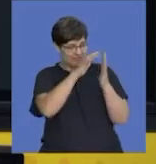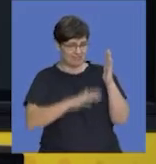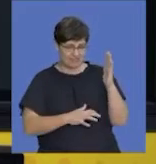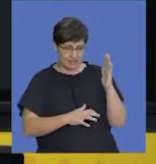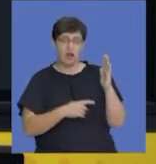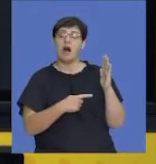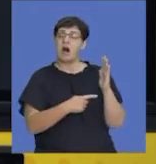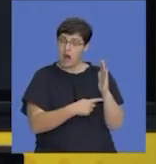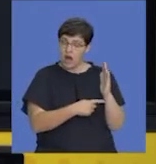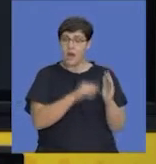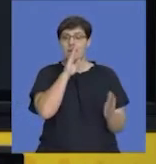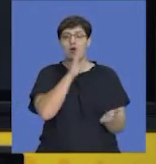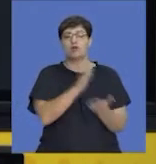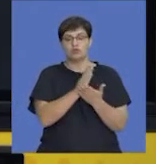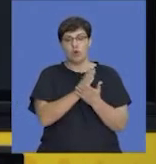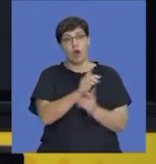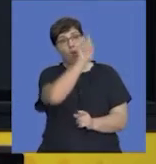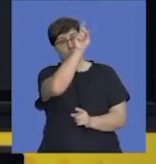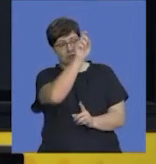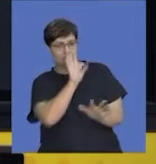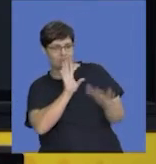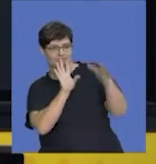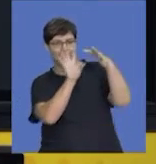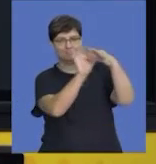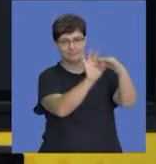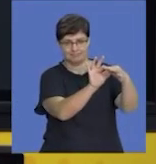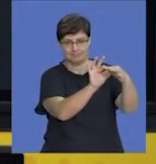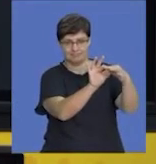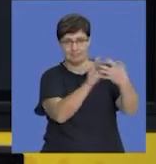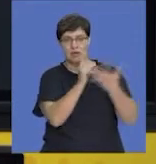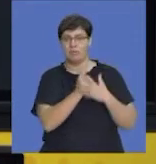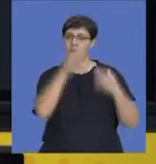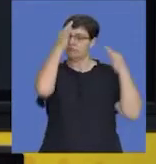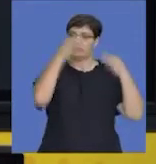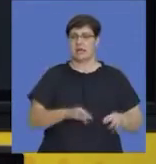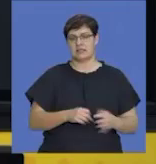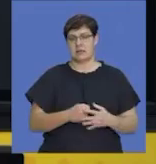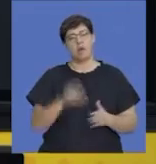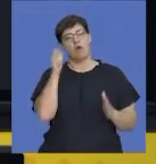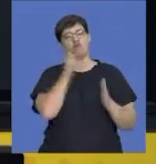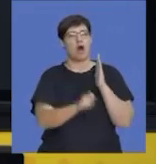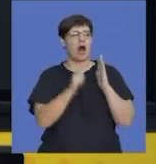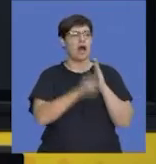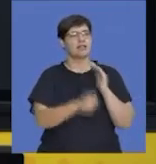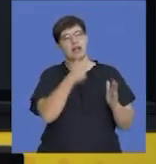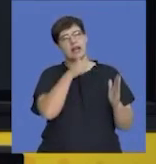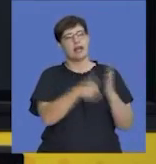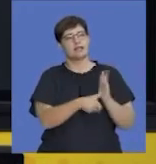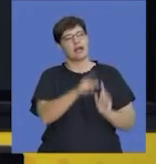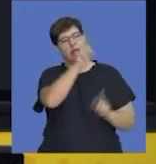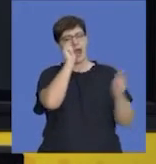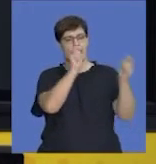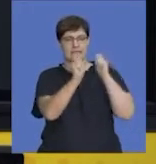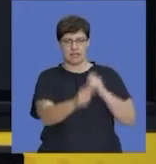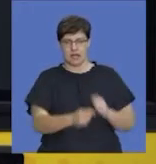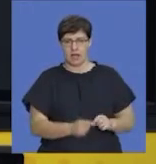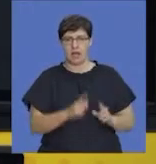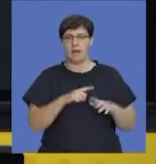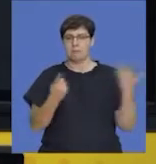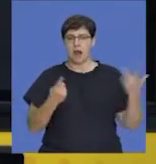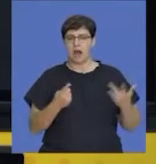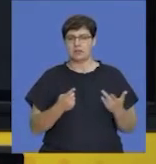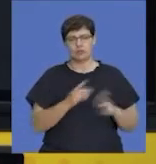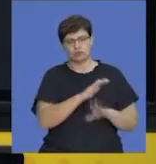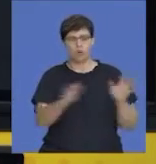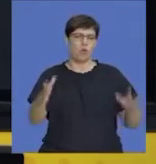ensure that you are actually answering the question. So you don't just go and decide you are writing a letter to the editor and you don't like the